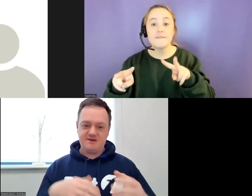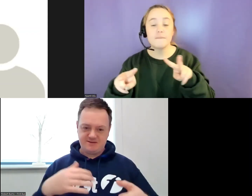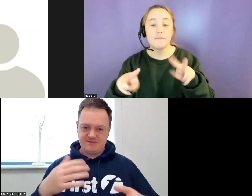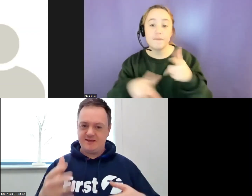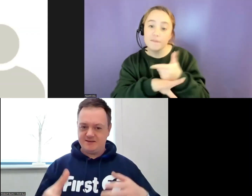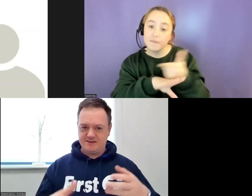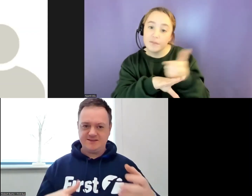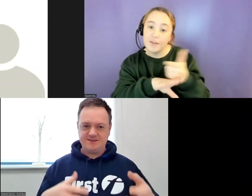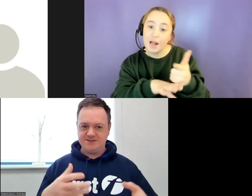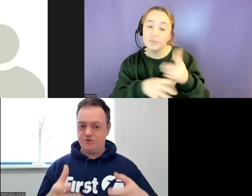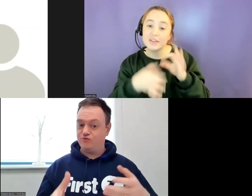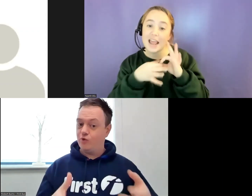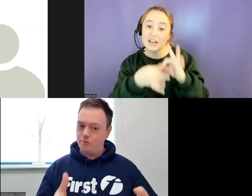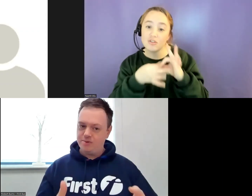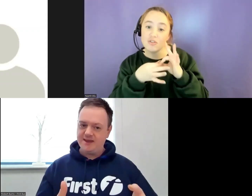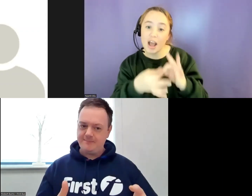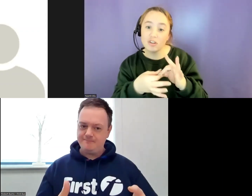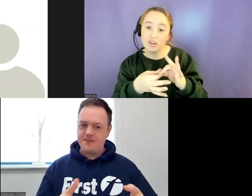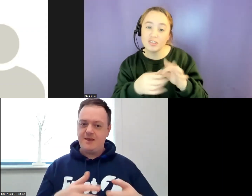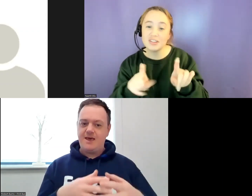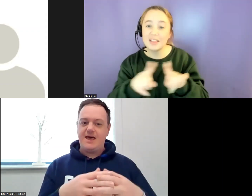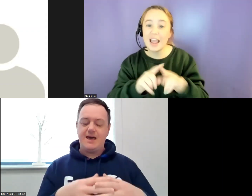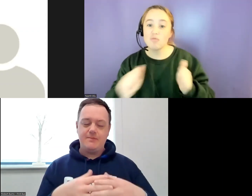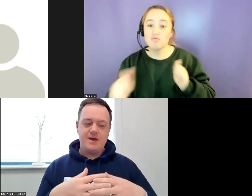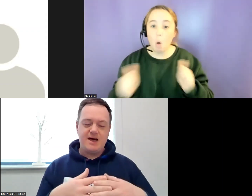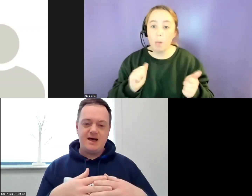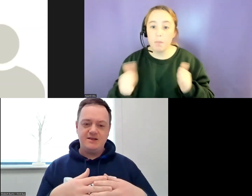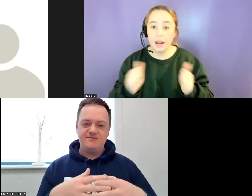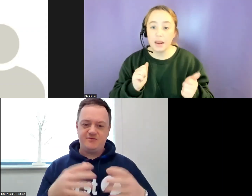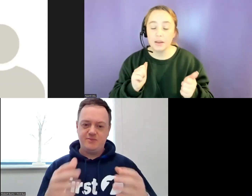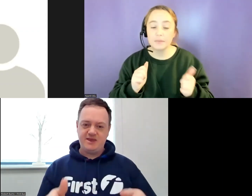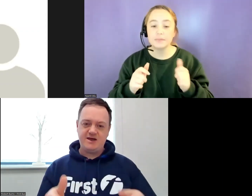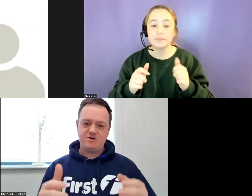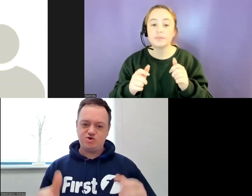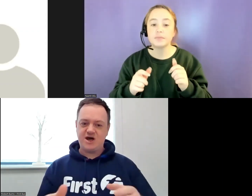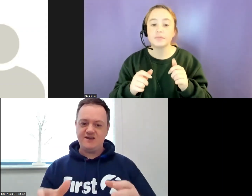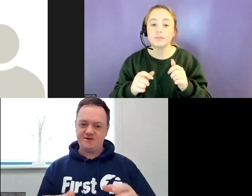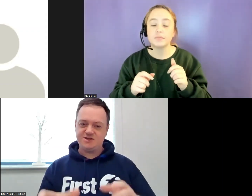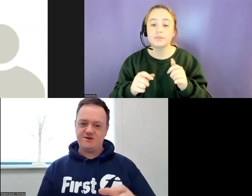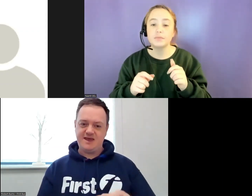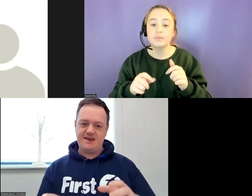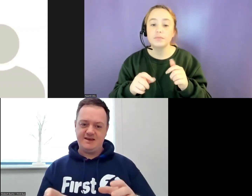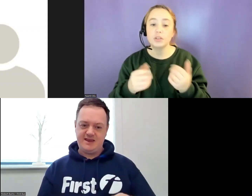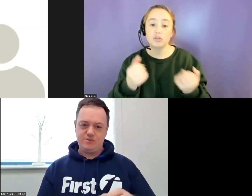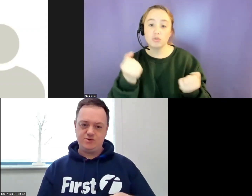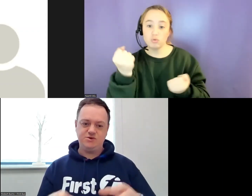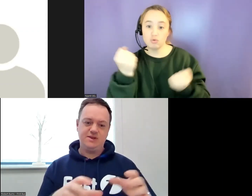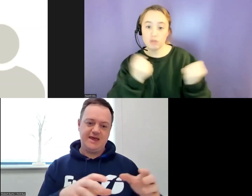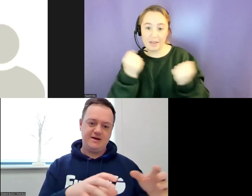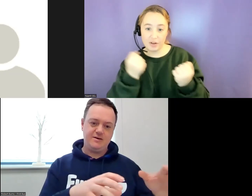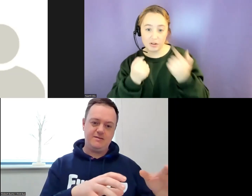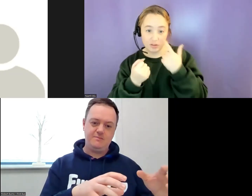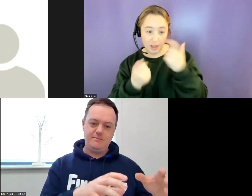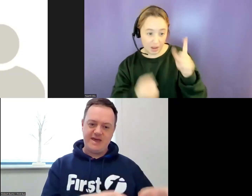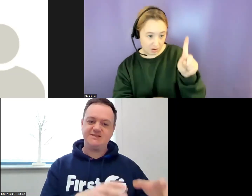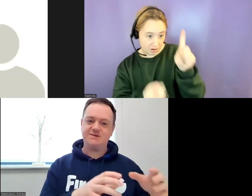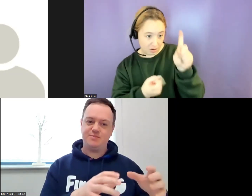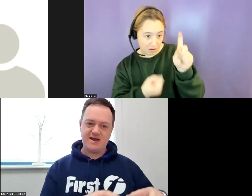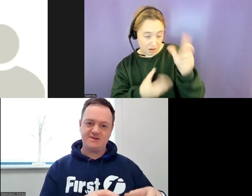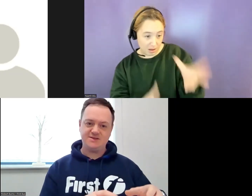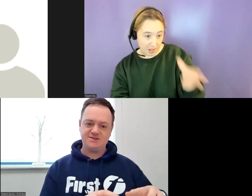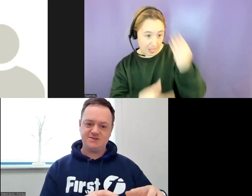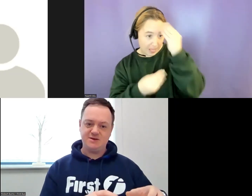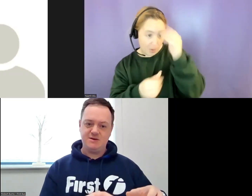interactions that tease out role play, and from there drivers are then able to learn